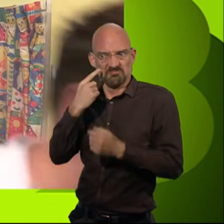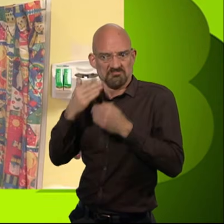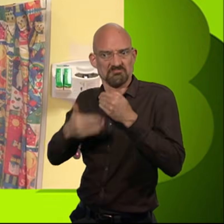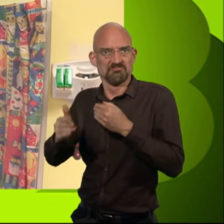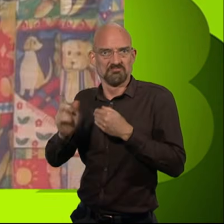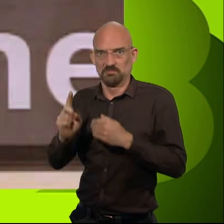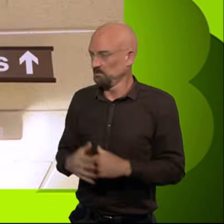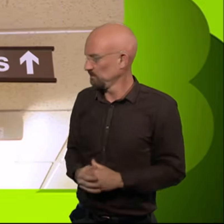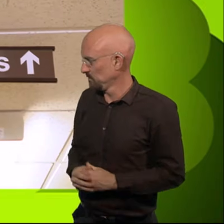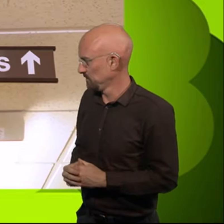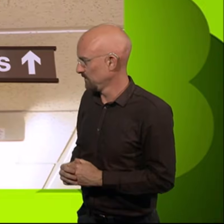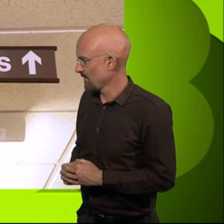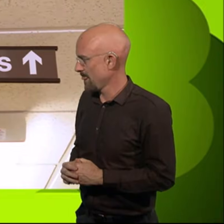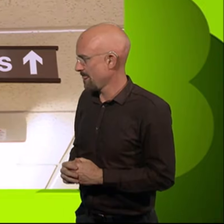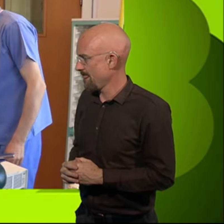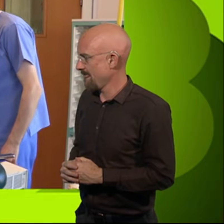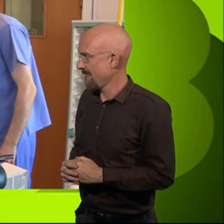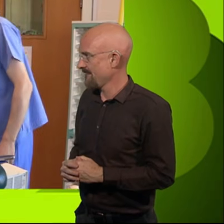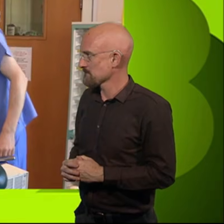out.